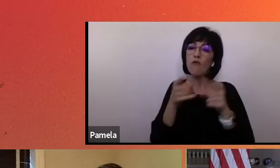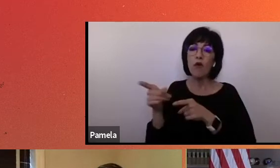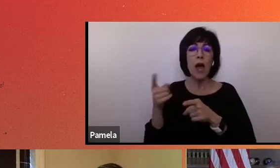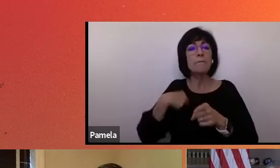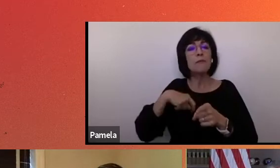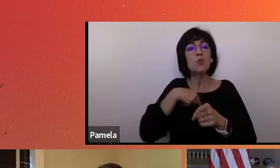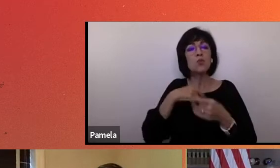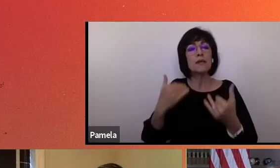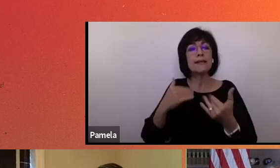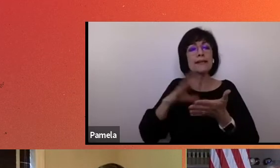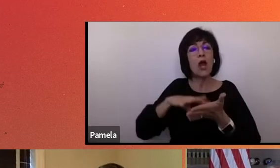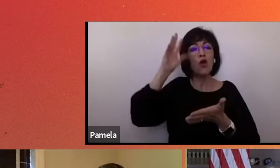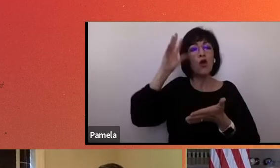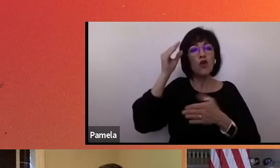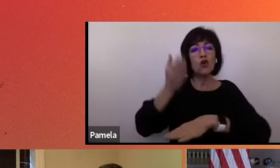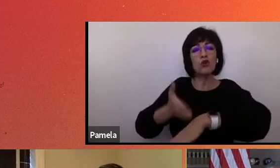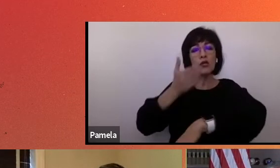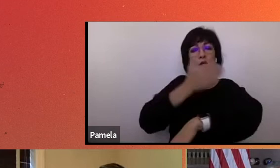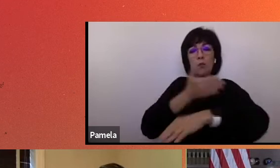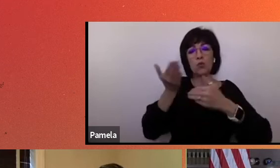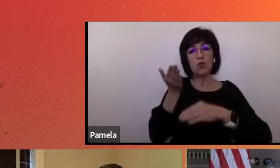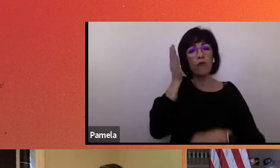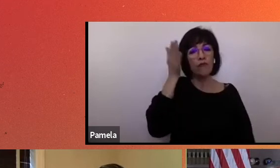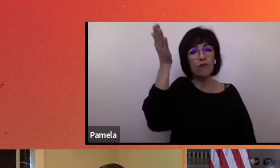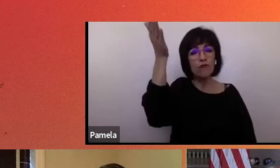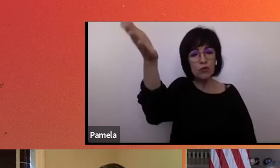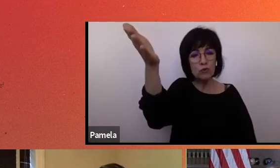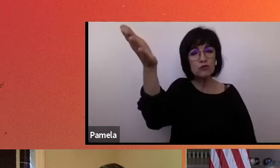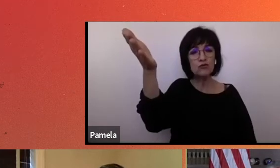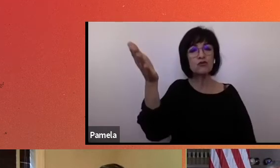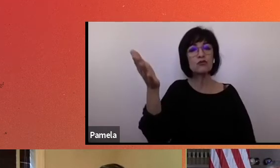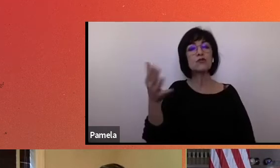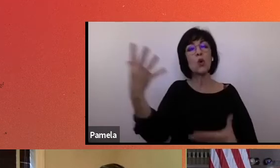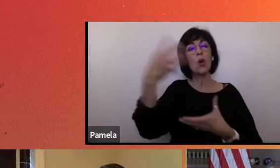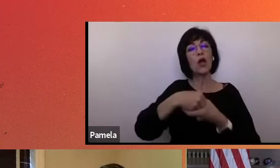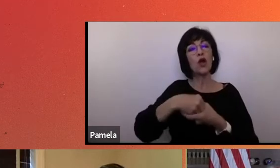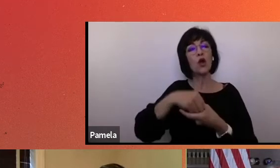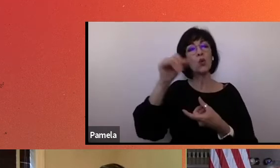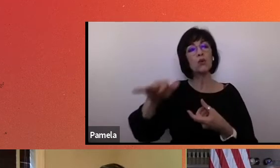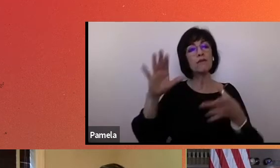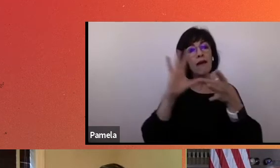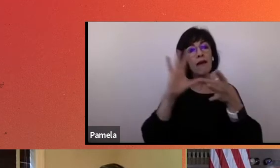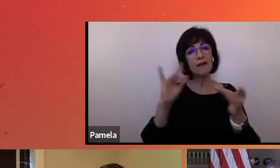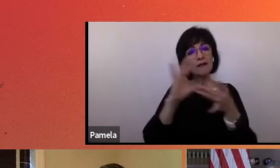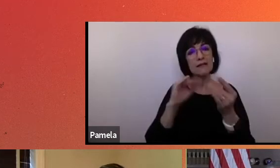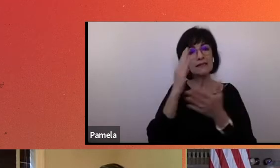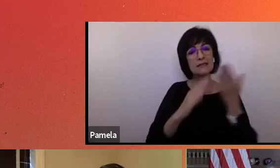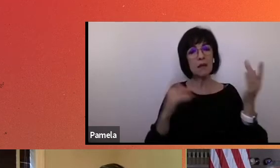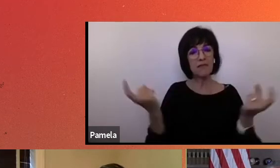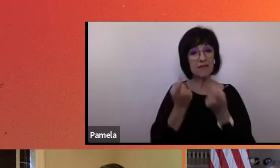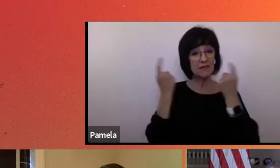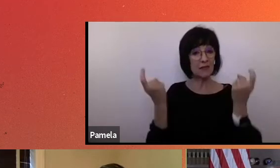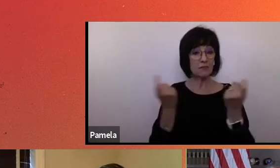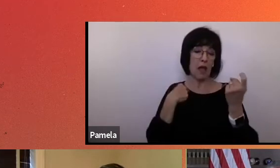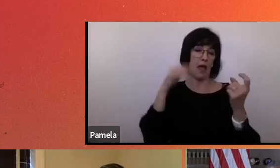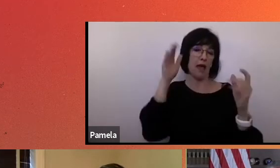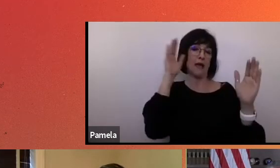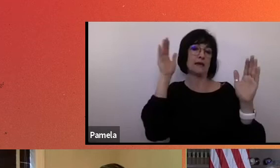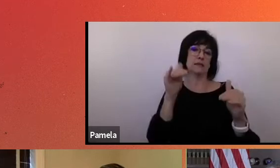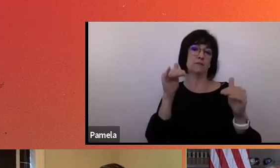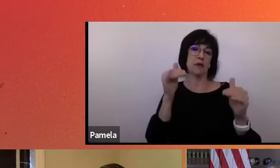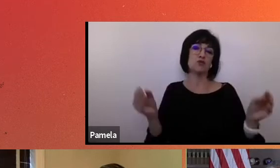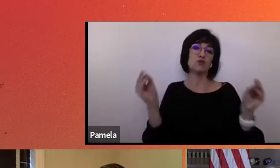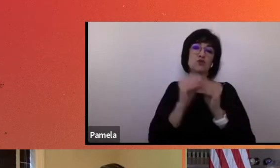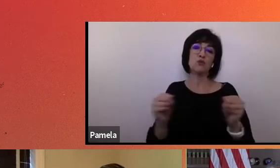really incorporate this into some of the ceremony and some of the celebrations. But also I'm expecting that we're going to see more on Juneteenth in terms